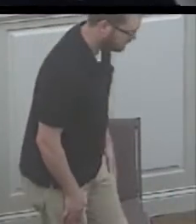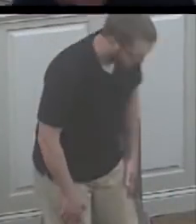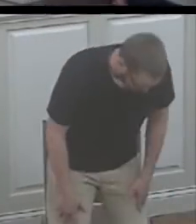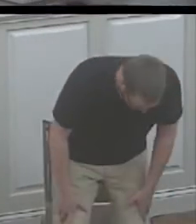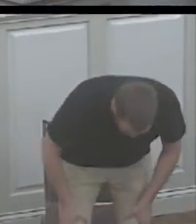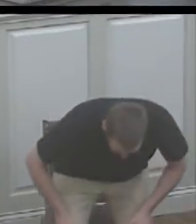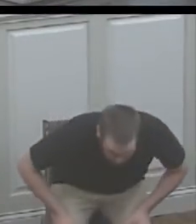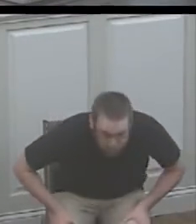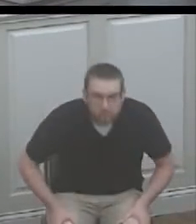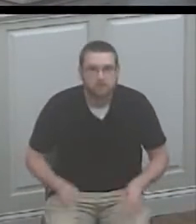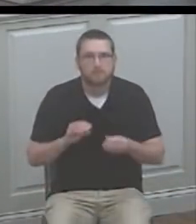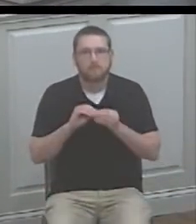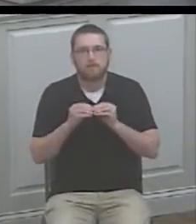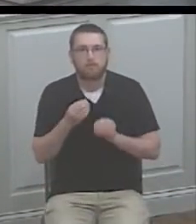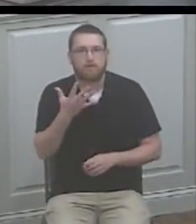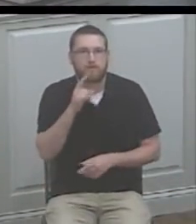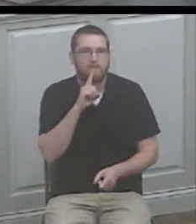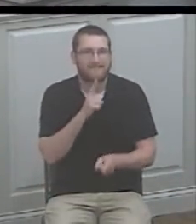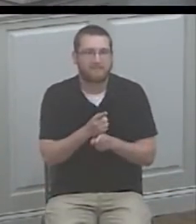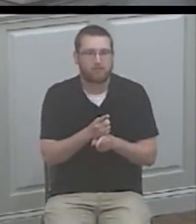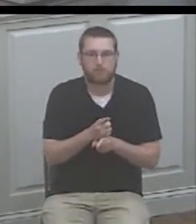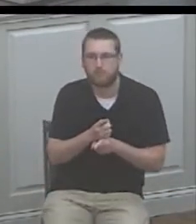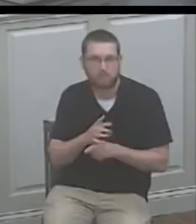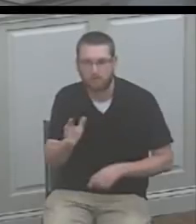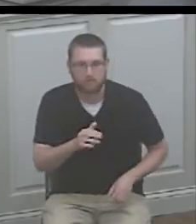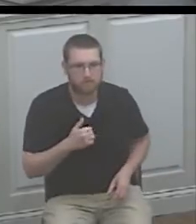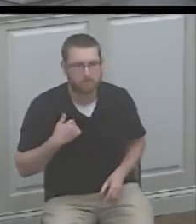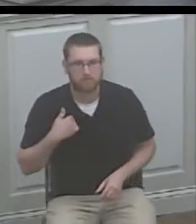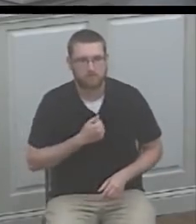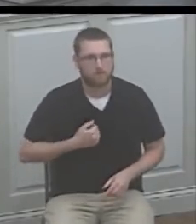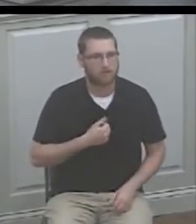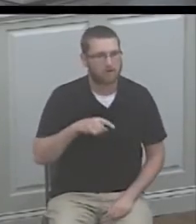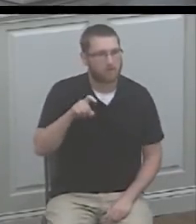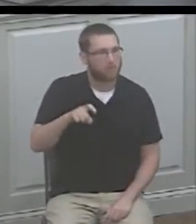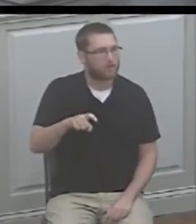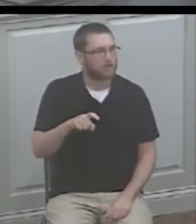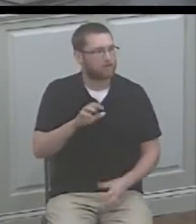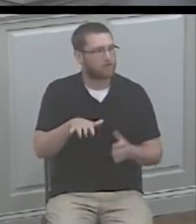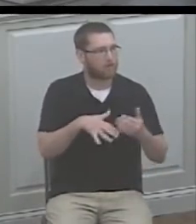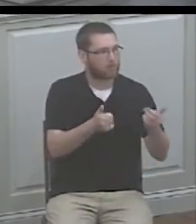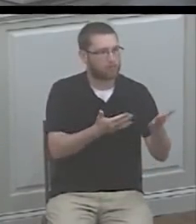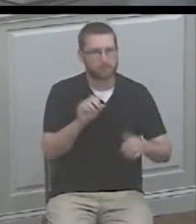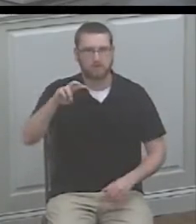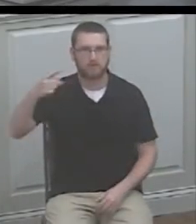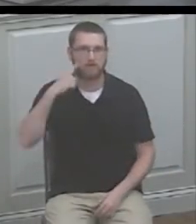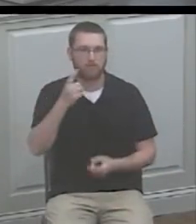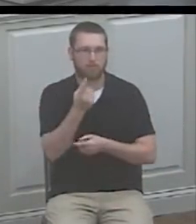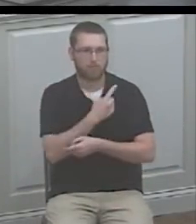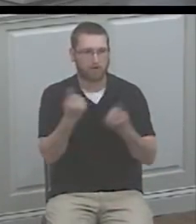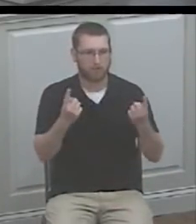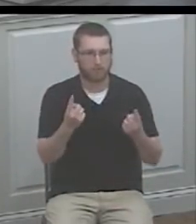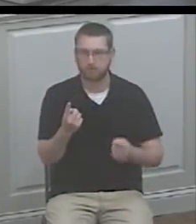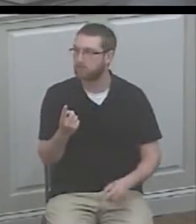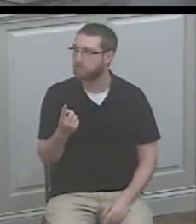Item 5 is the Sisters Cities, we need a motion and a second for that proclamation. I